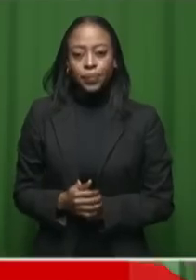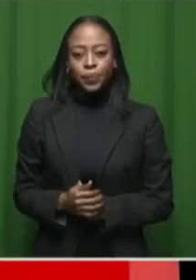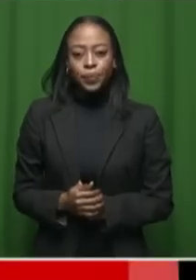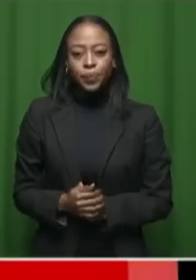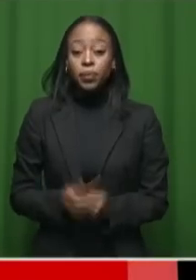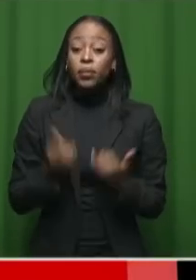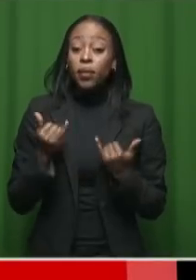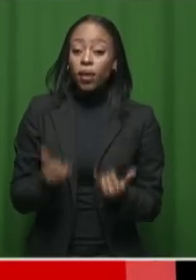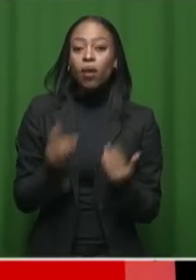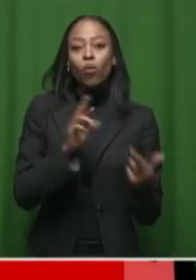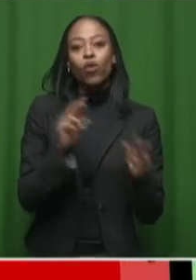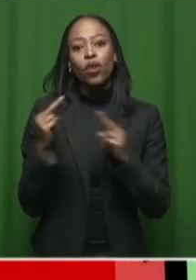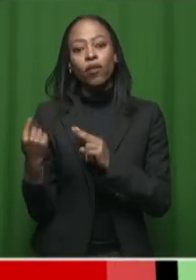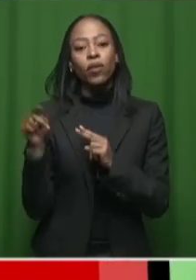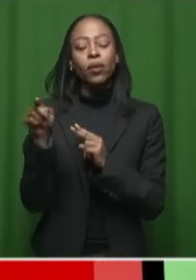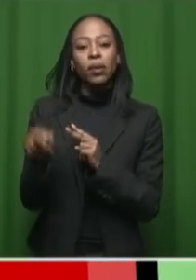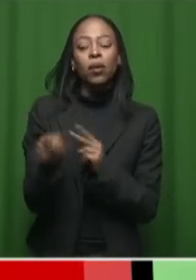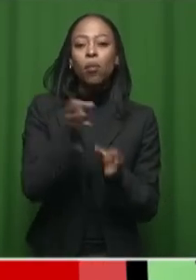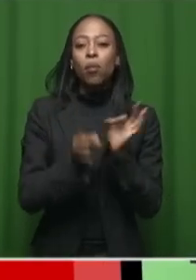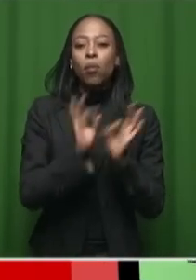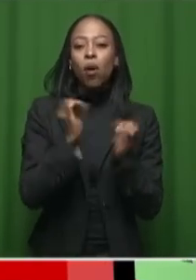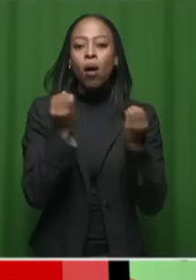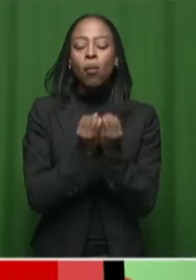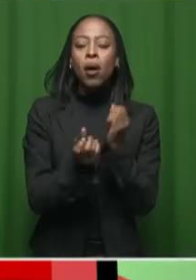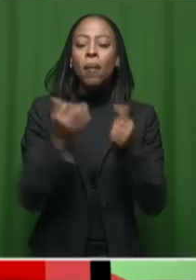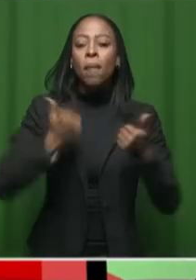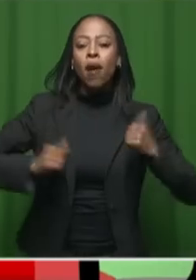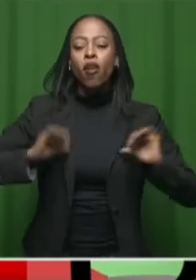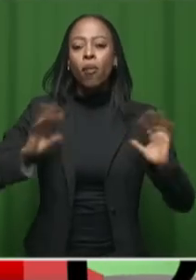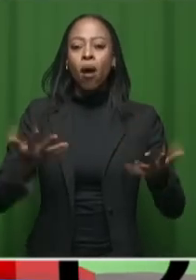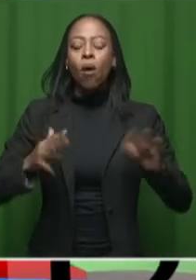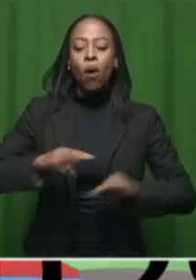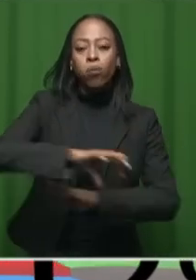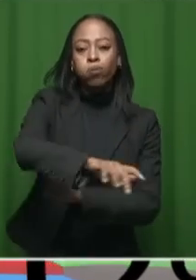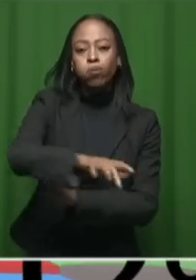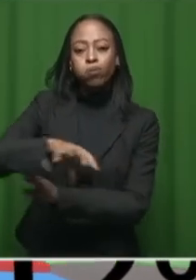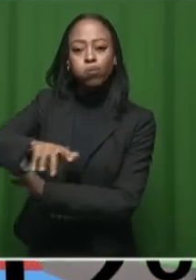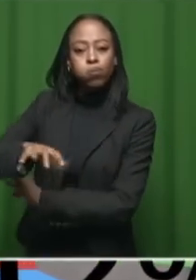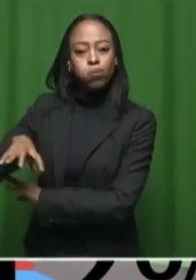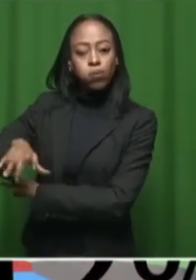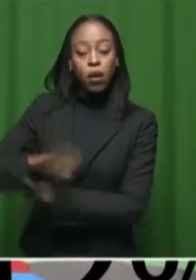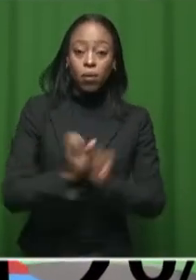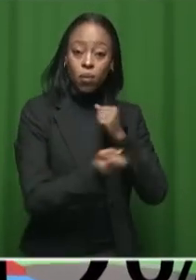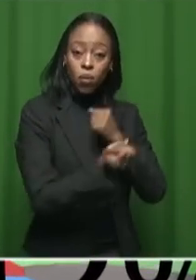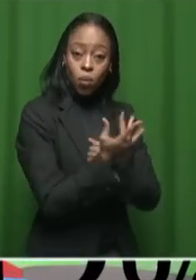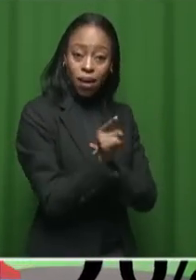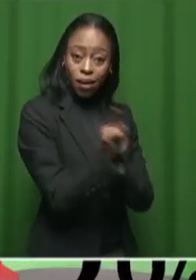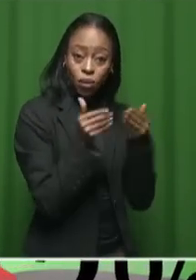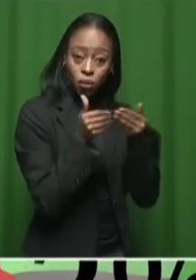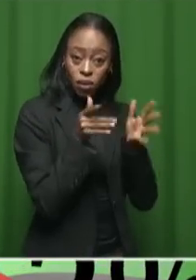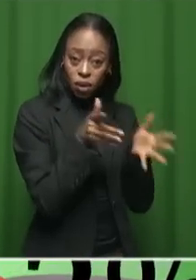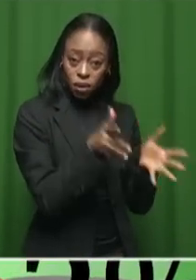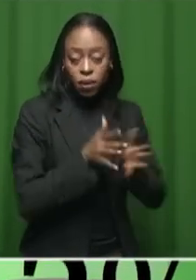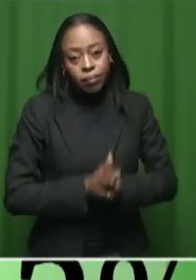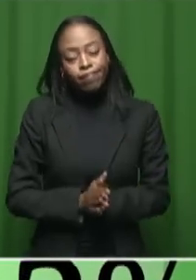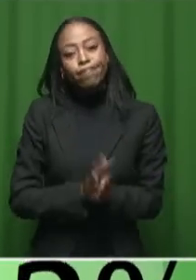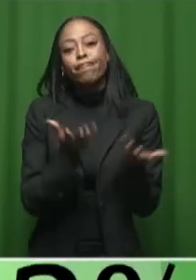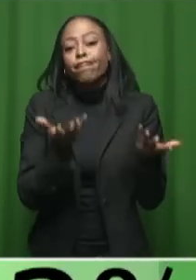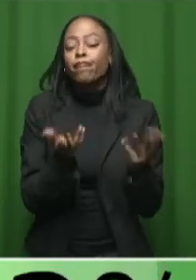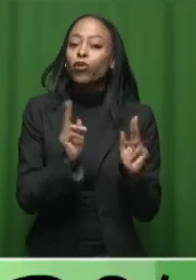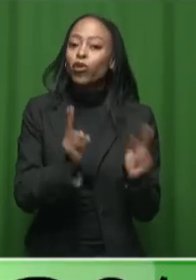All right, let's take a look at how parties have fared in the different provinces. Let's start with Mpumalanga province. Of course, Mpumalanga province has traditionally